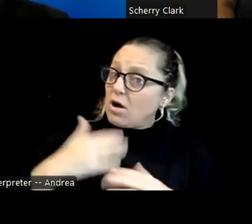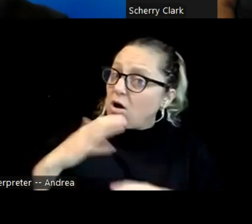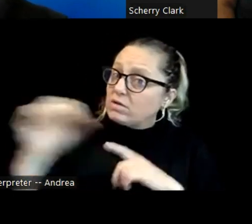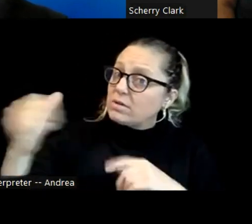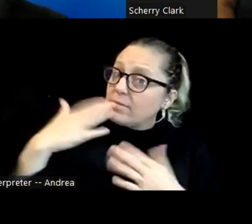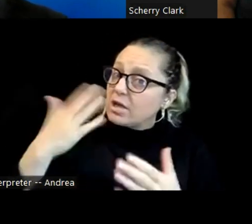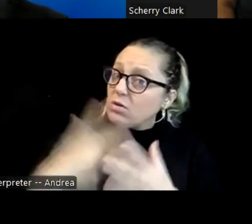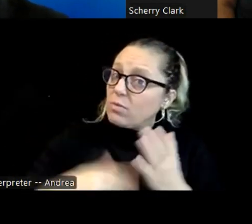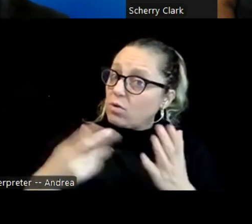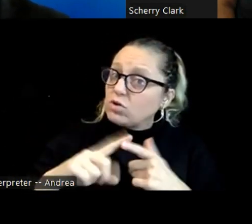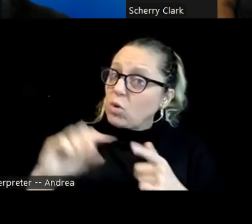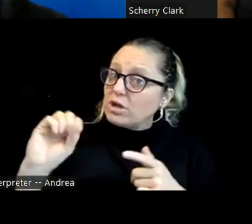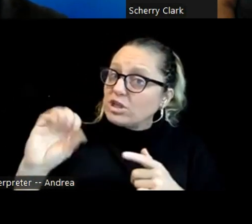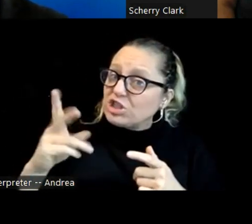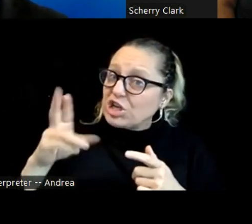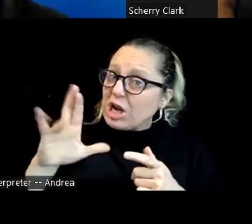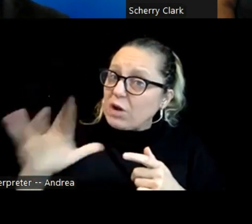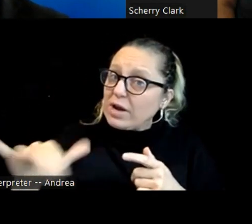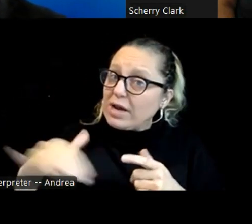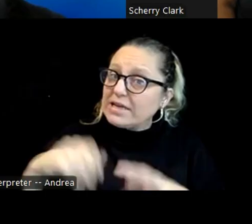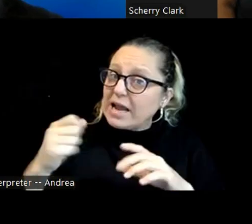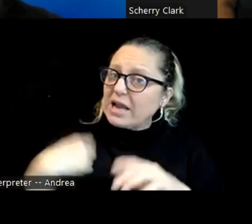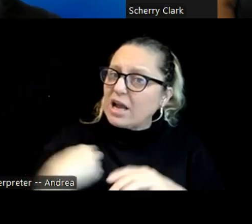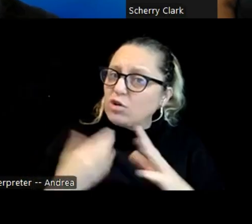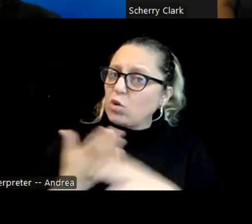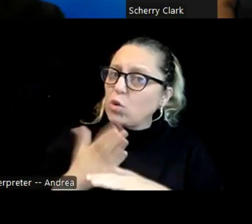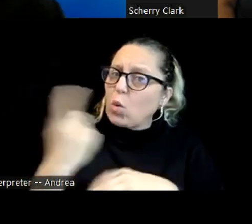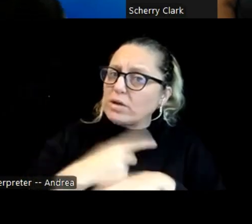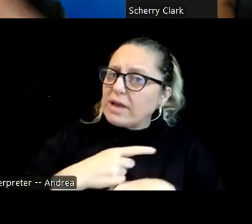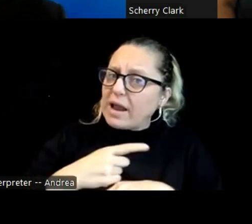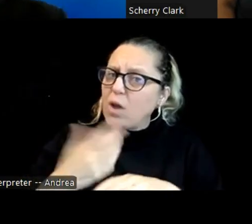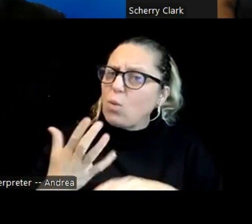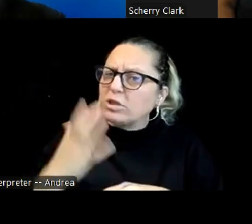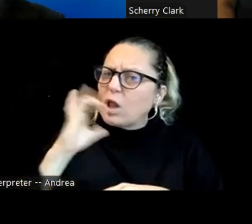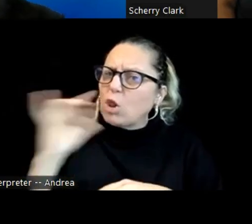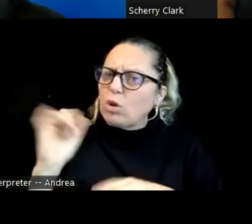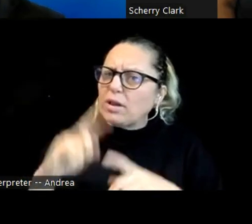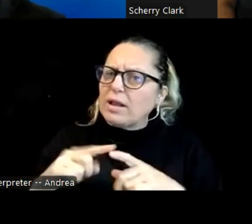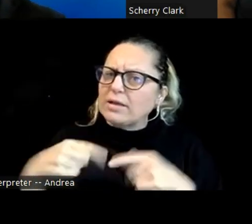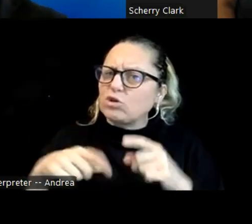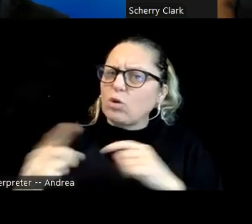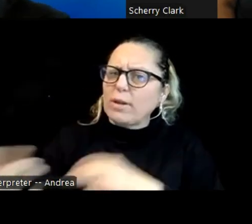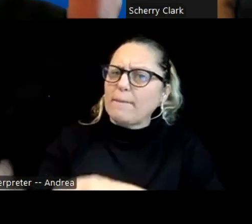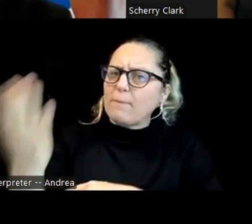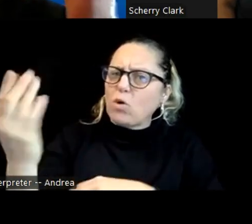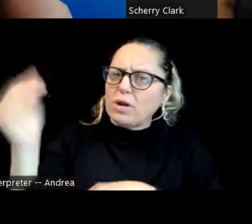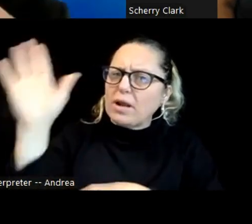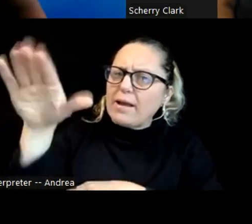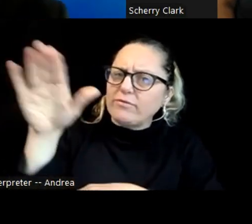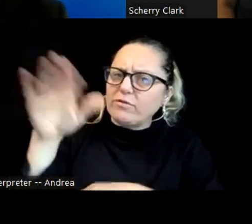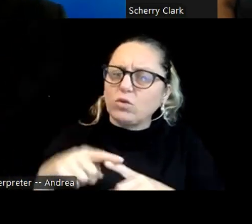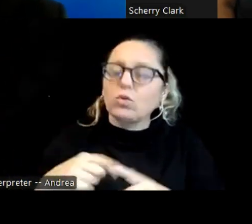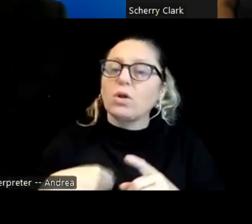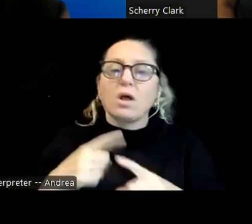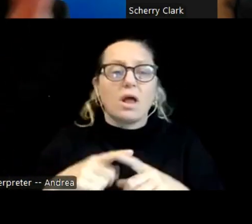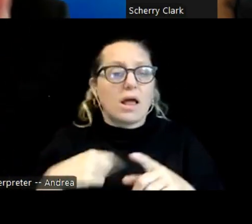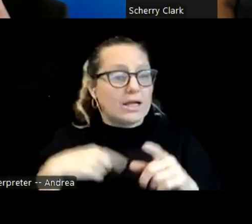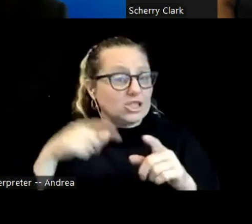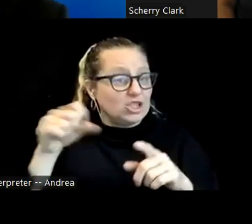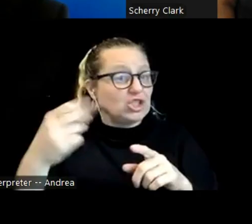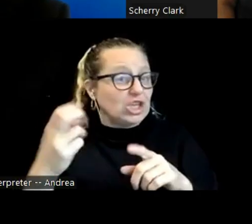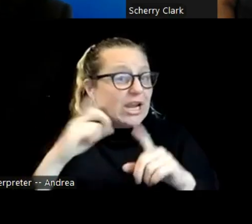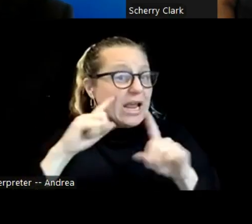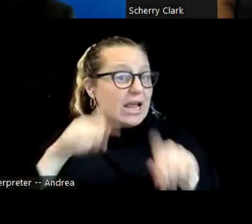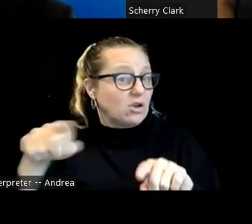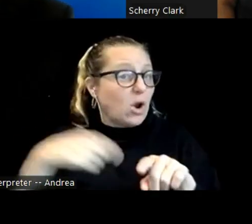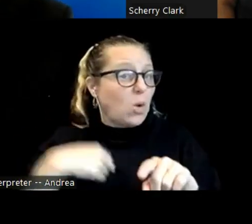Scherry, take us through your day. What does it look like kind of throughout the morning and the afternoon? And as she answers, I want to